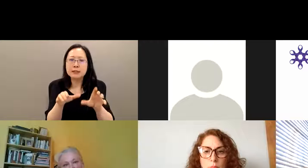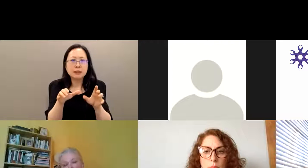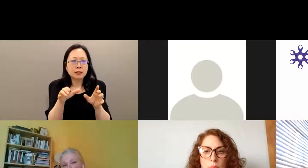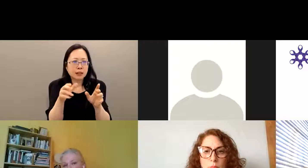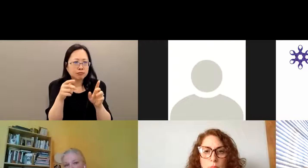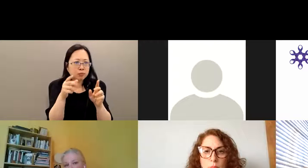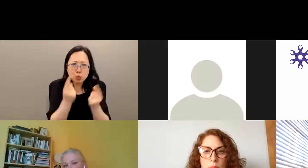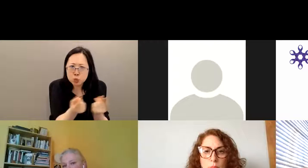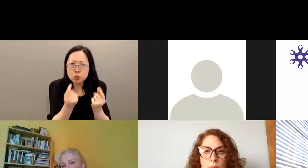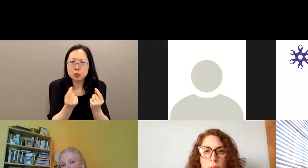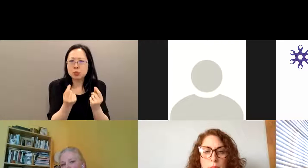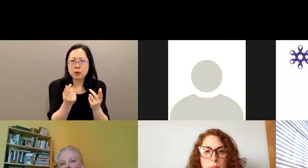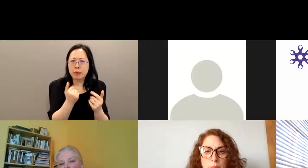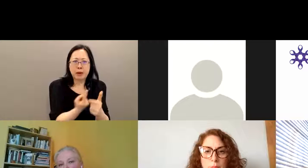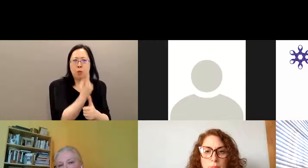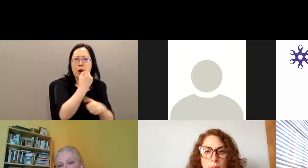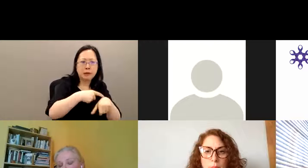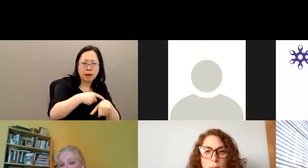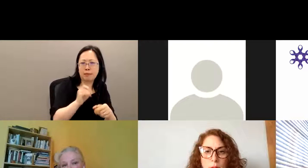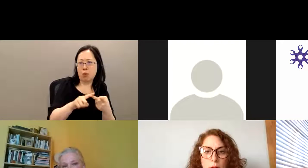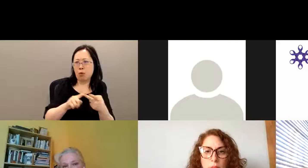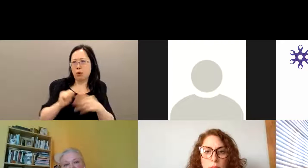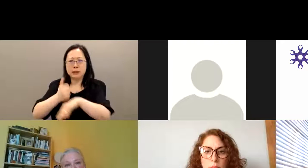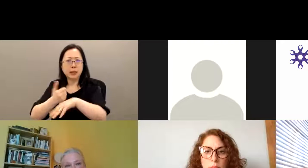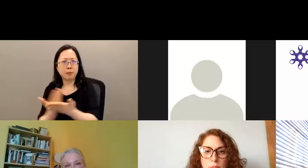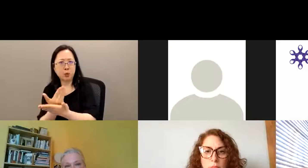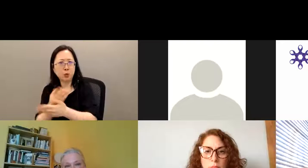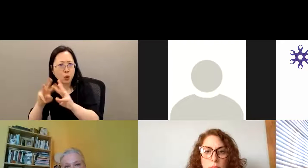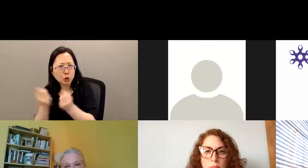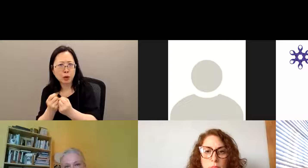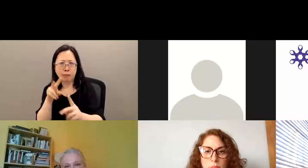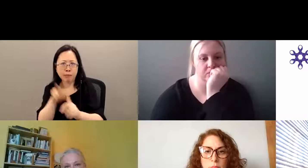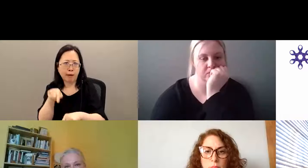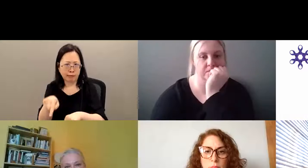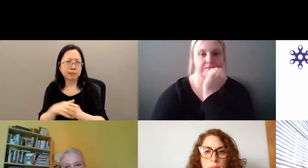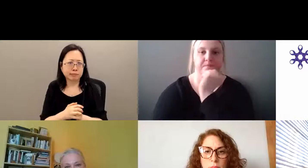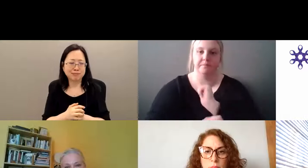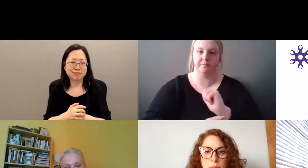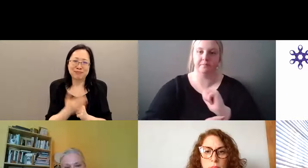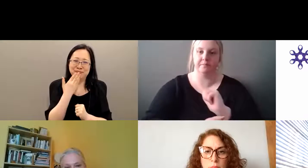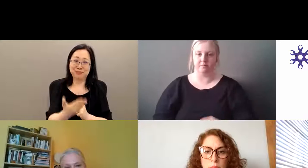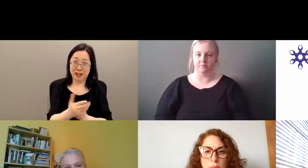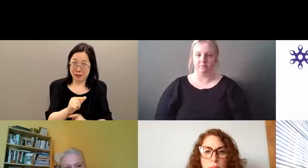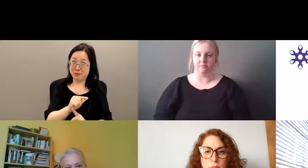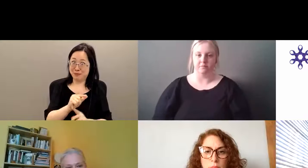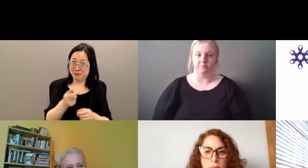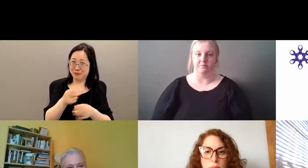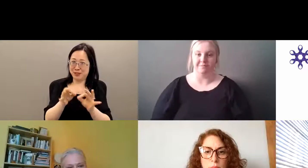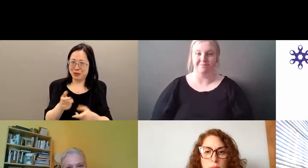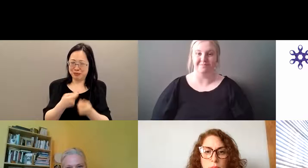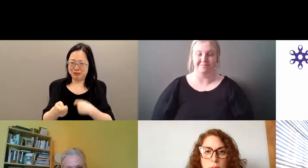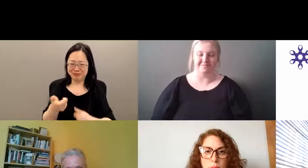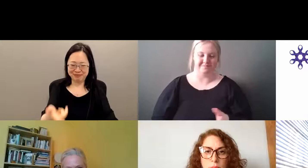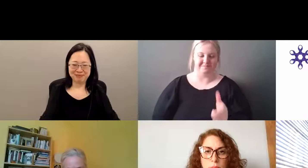one-off, or if they wanted to create their own workshop day. Great, thank you. Before we